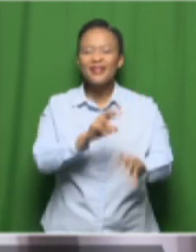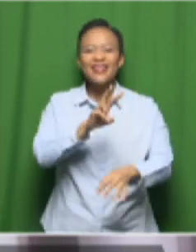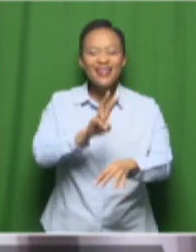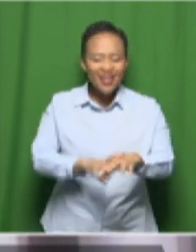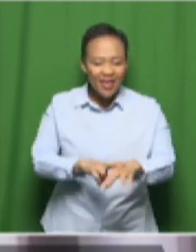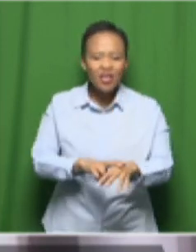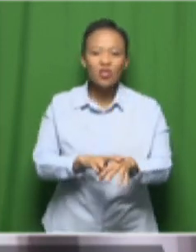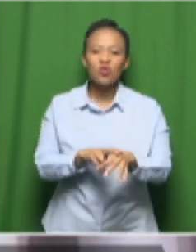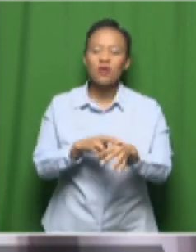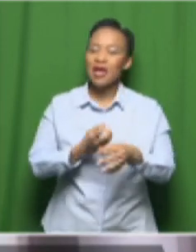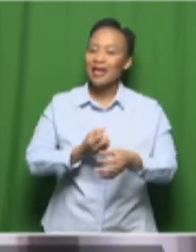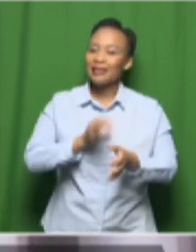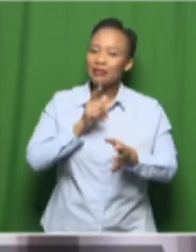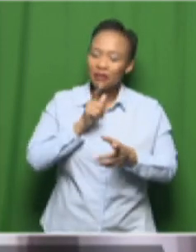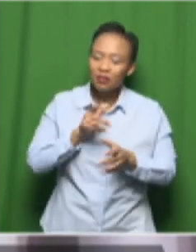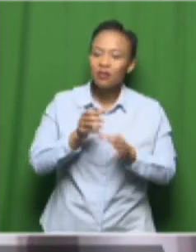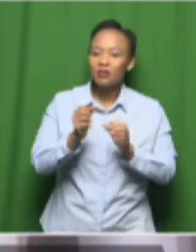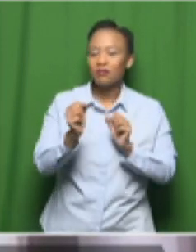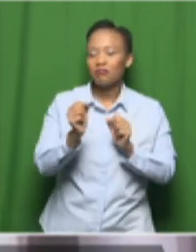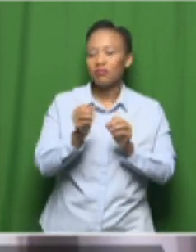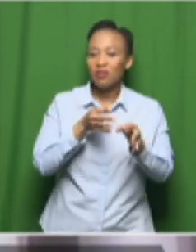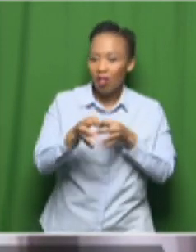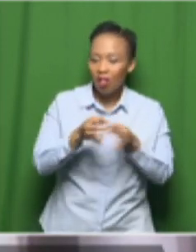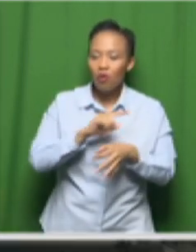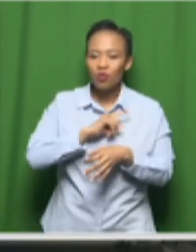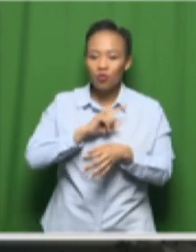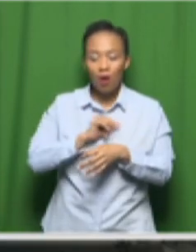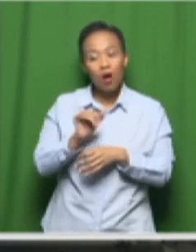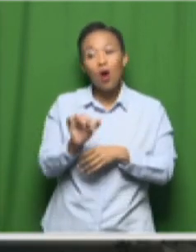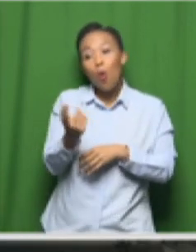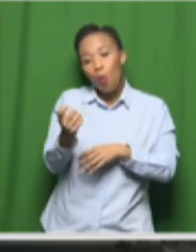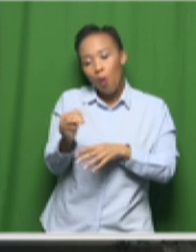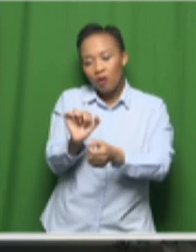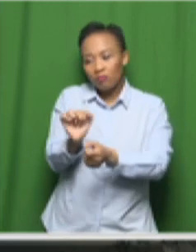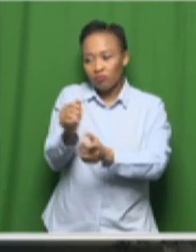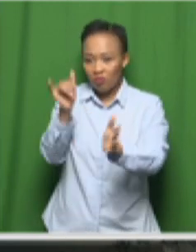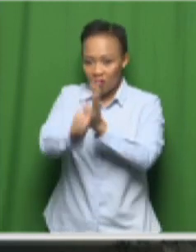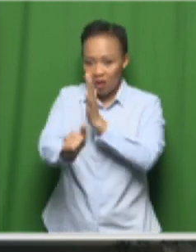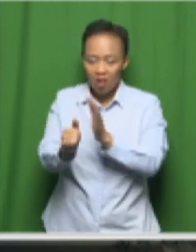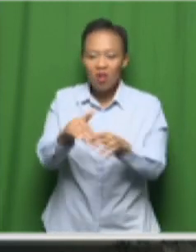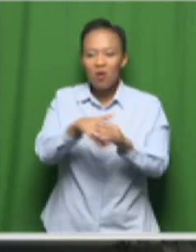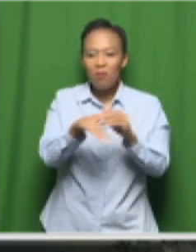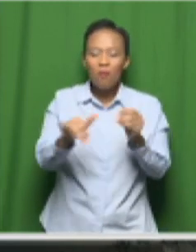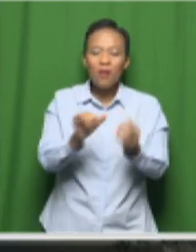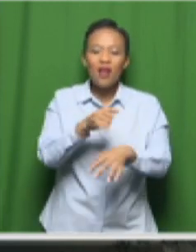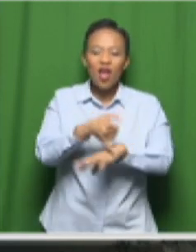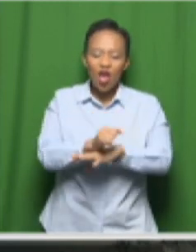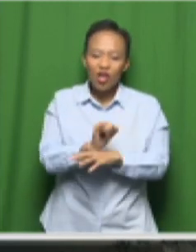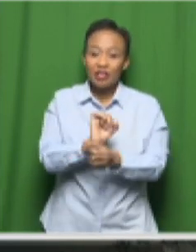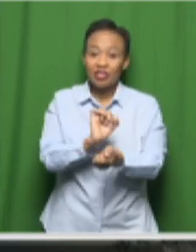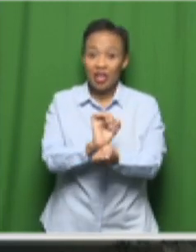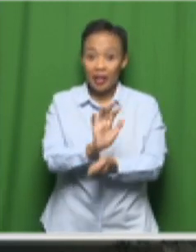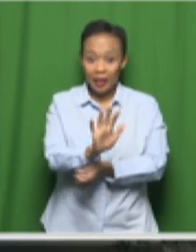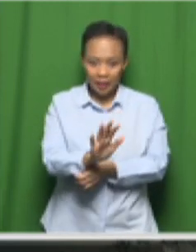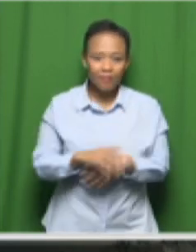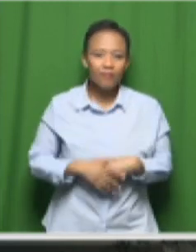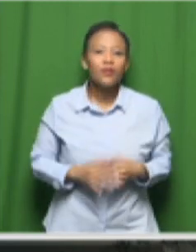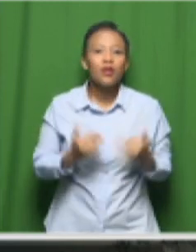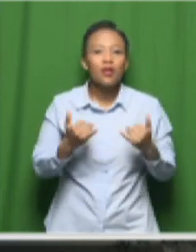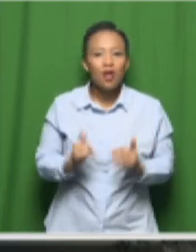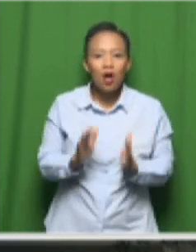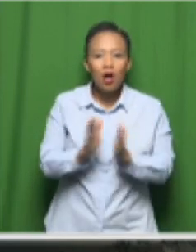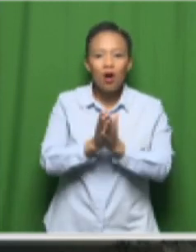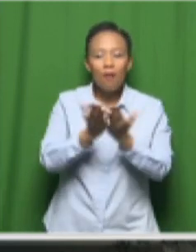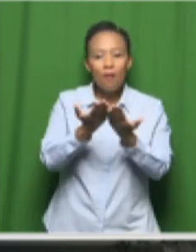Adam Woest now being up for parole. And how did you go about researching and gathering information for this book? I mean, given the sensitivity